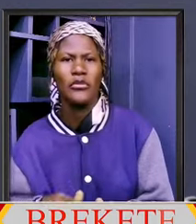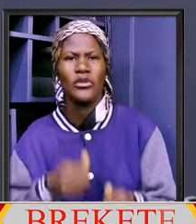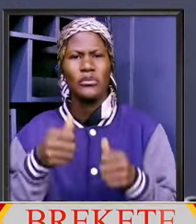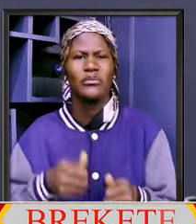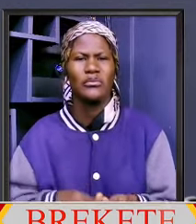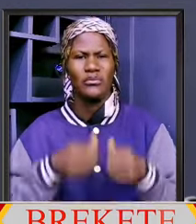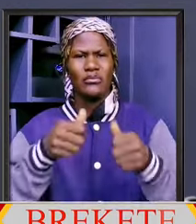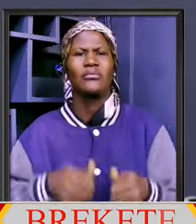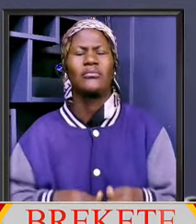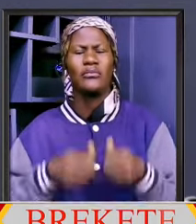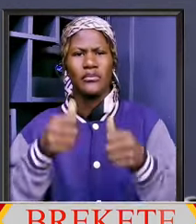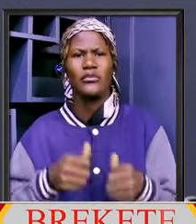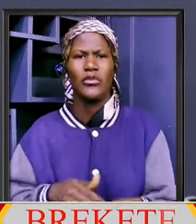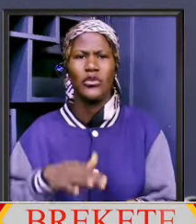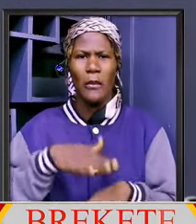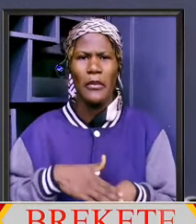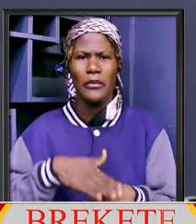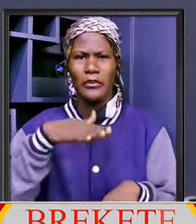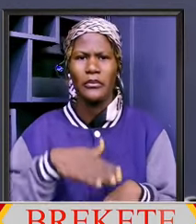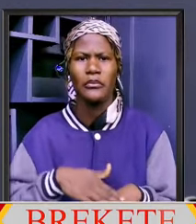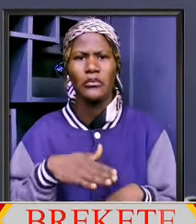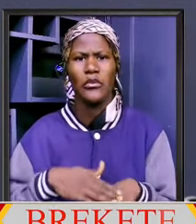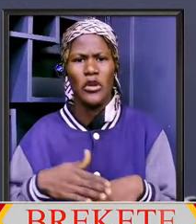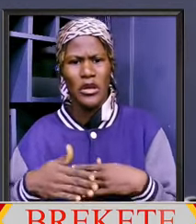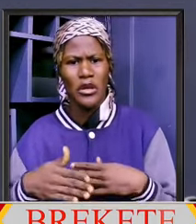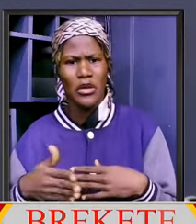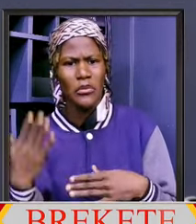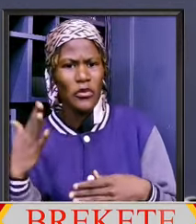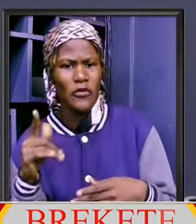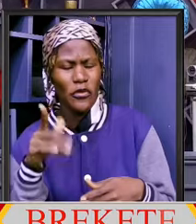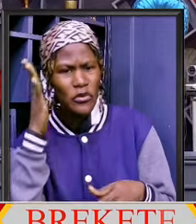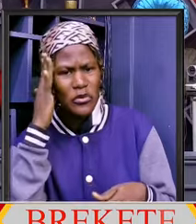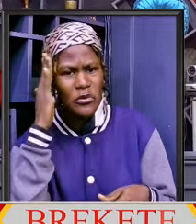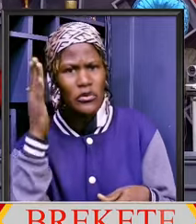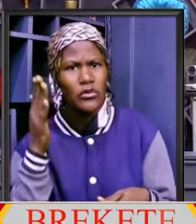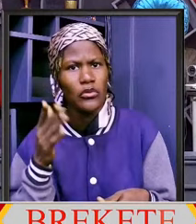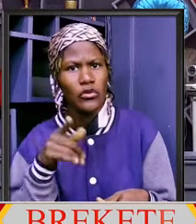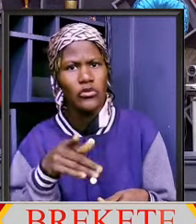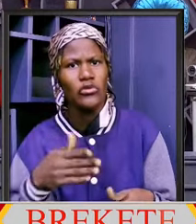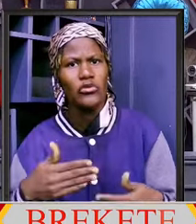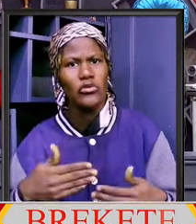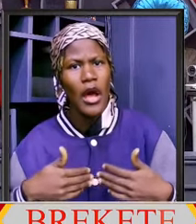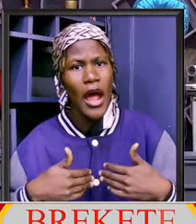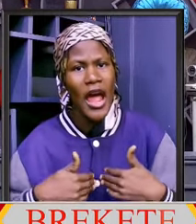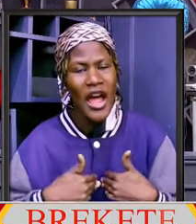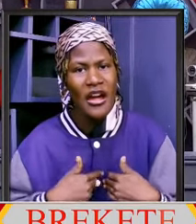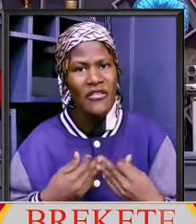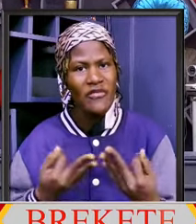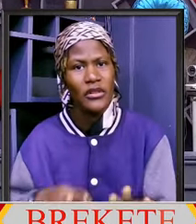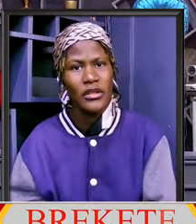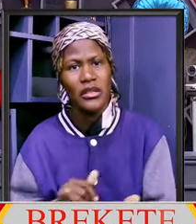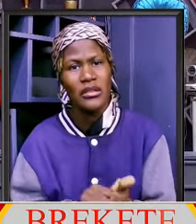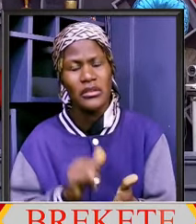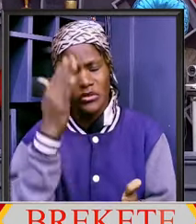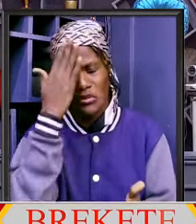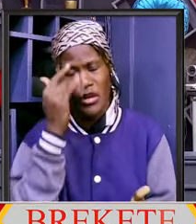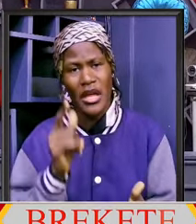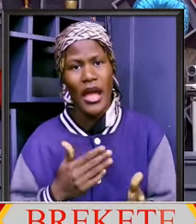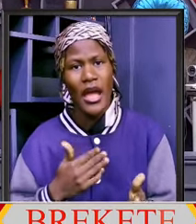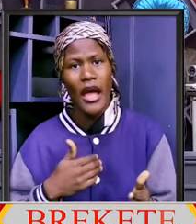Proputo. This one don't match you. This one don't match you. This might before you know what thing they happen, you don't go. Now make I no get single sympathy for one chance